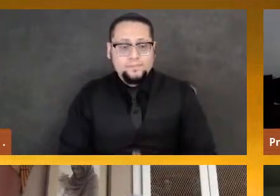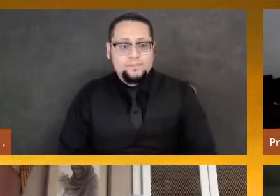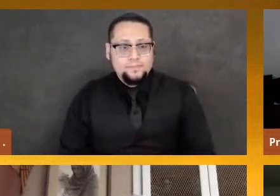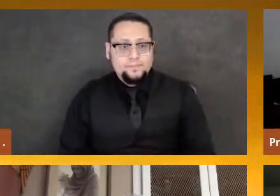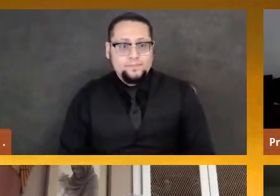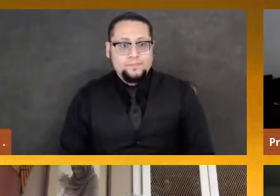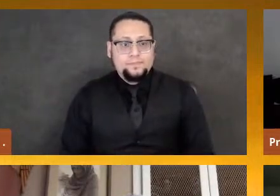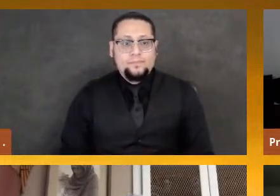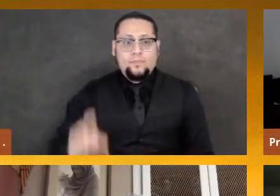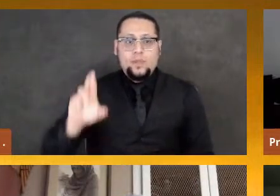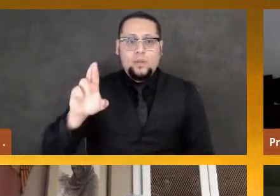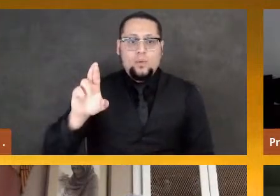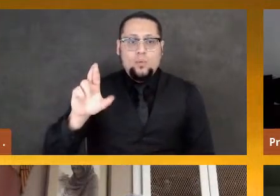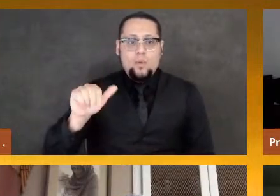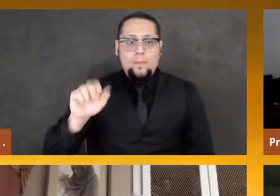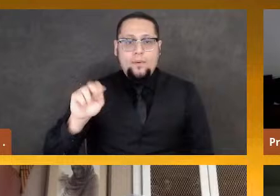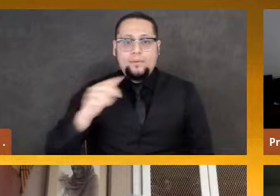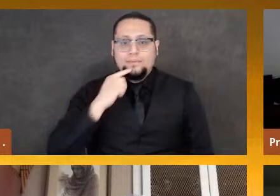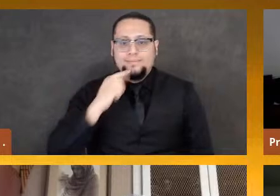So I want to thank you